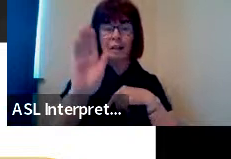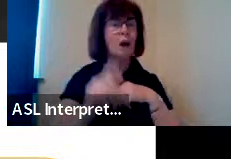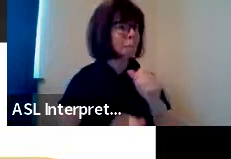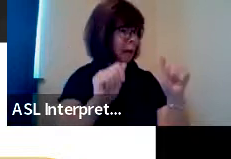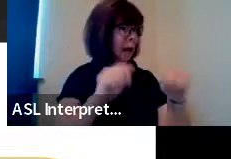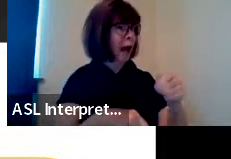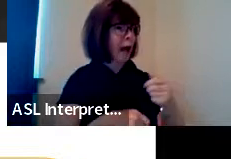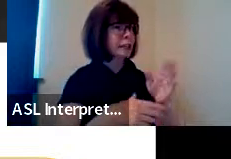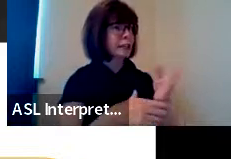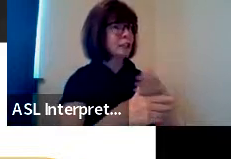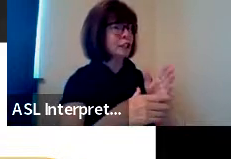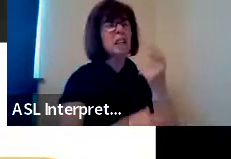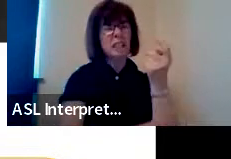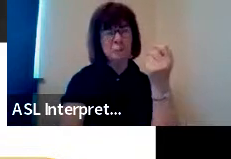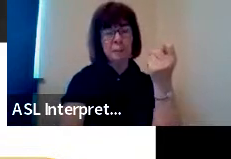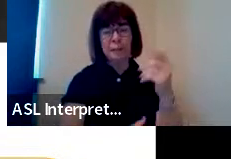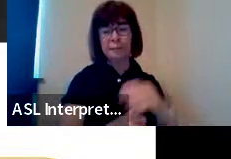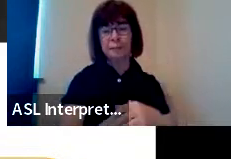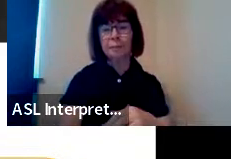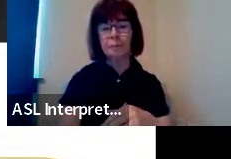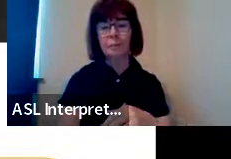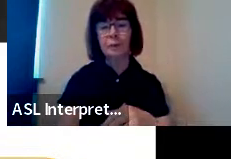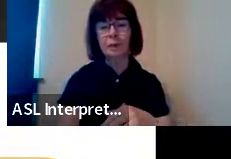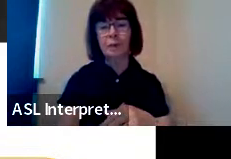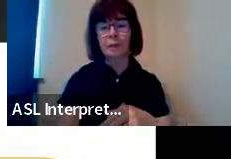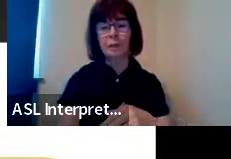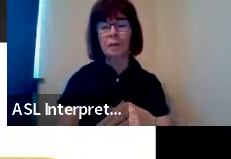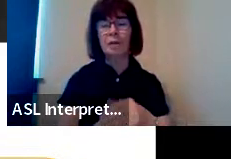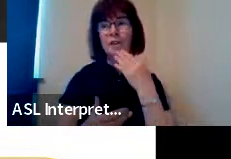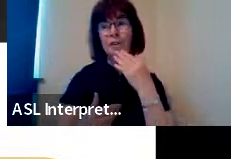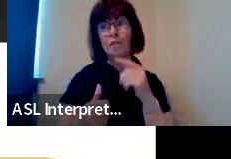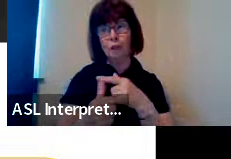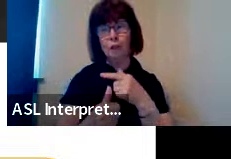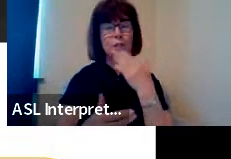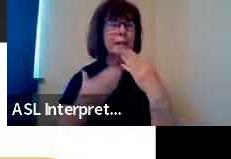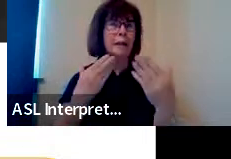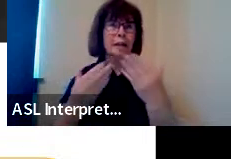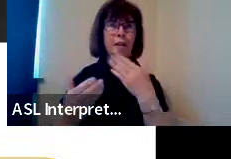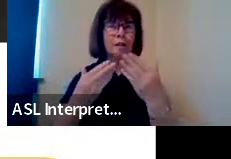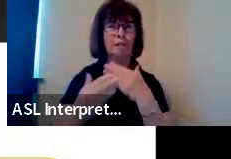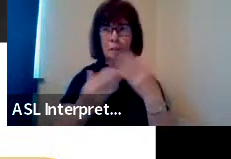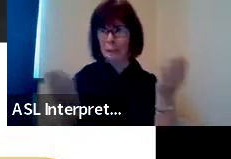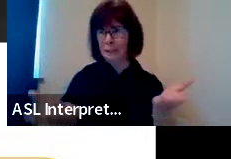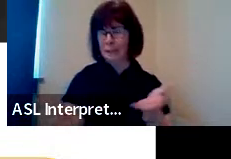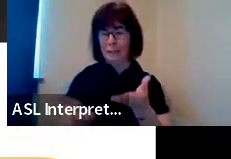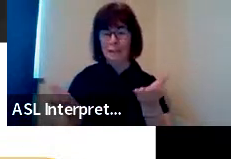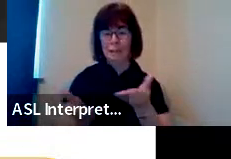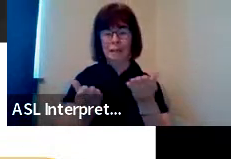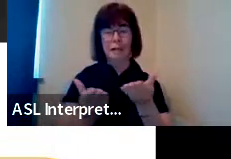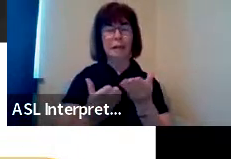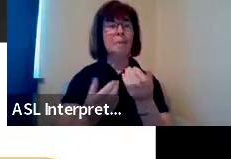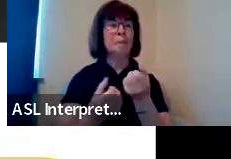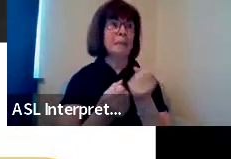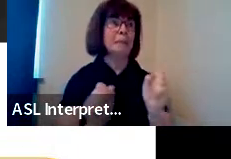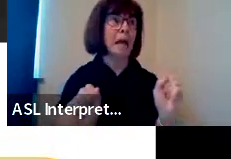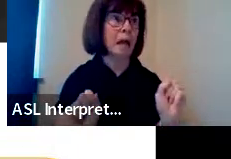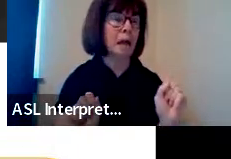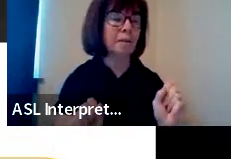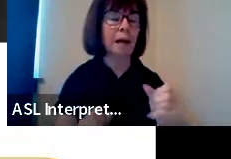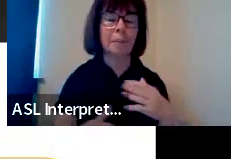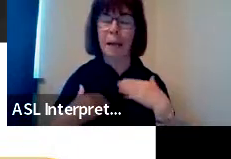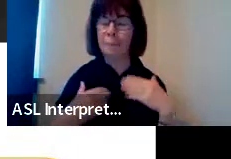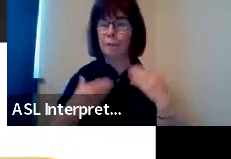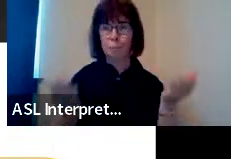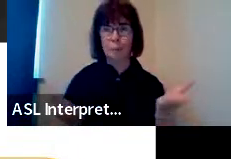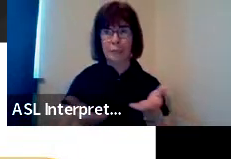what we're seeing. So just first and foremost, thank you all for being here in the space, and I'm glad to be here with you all.